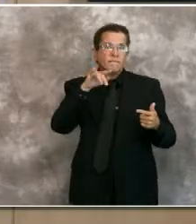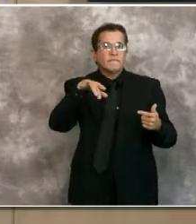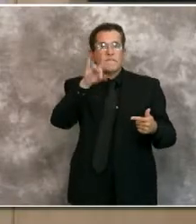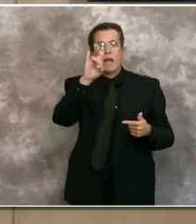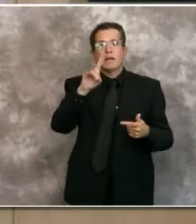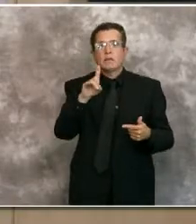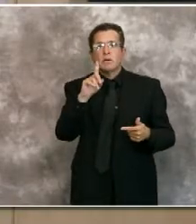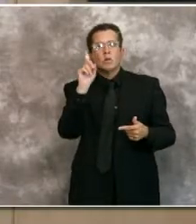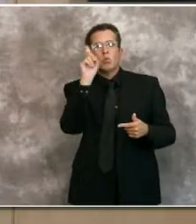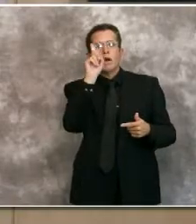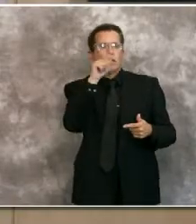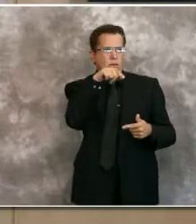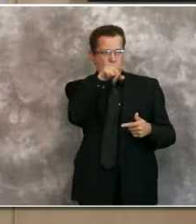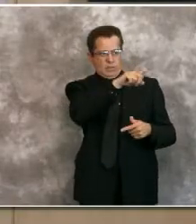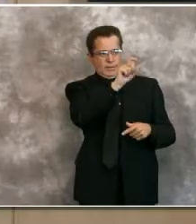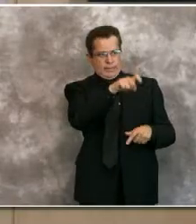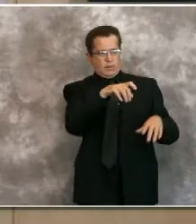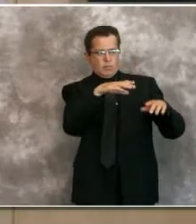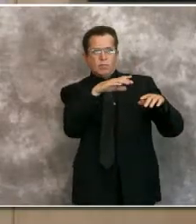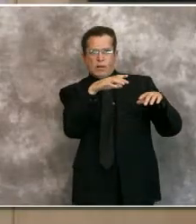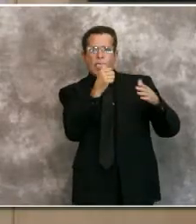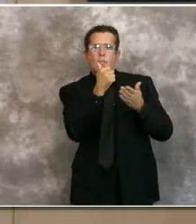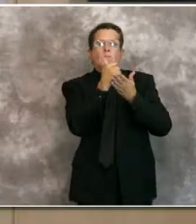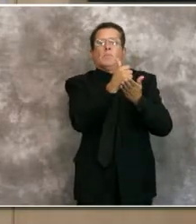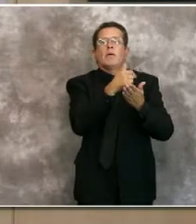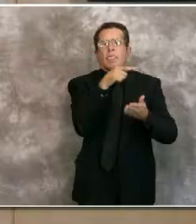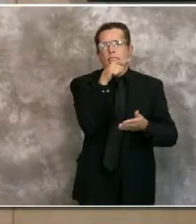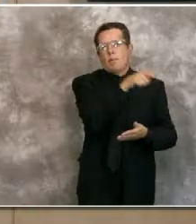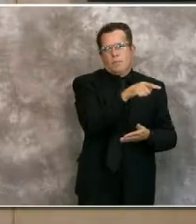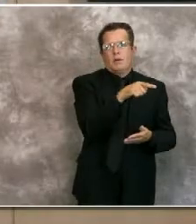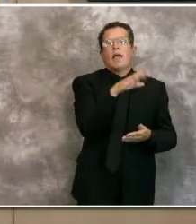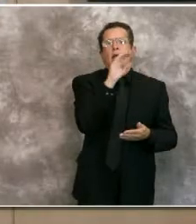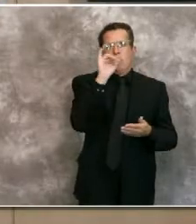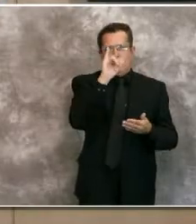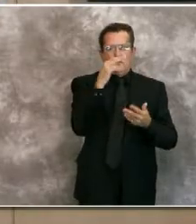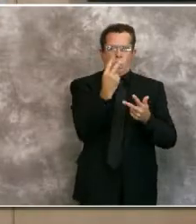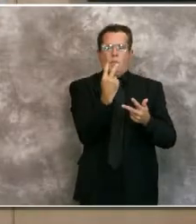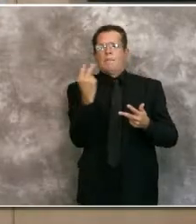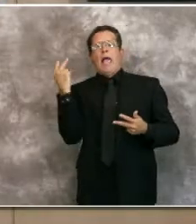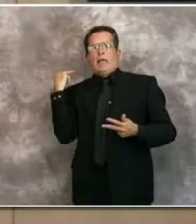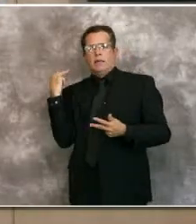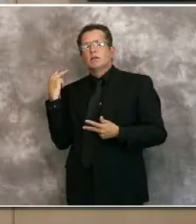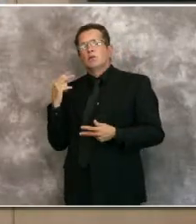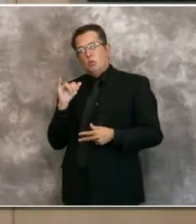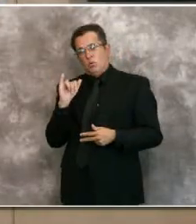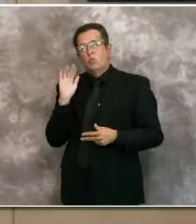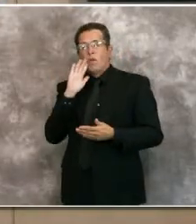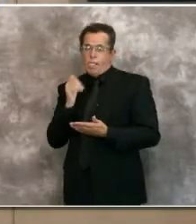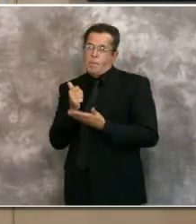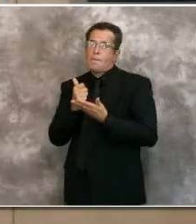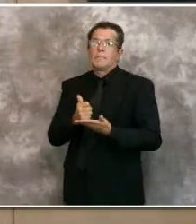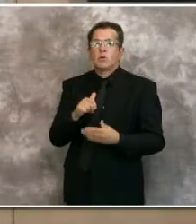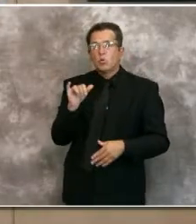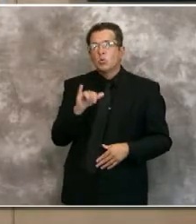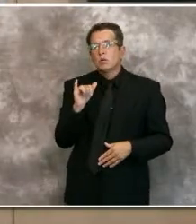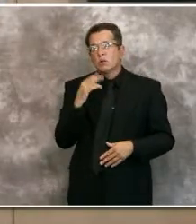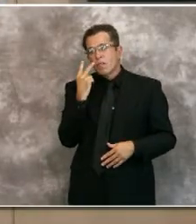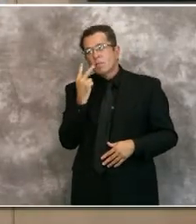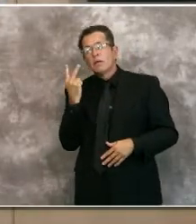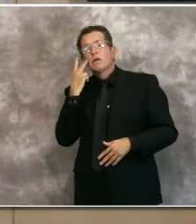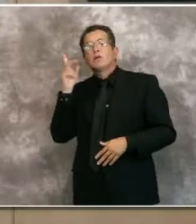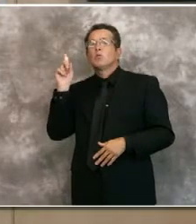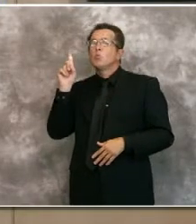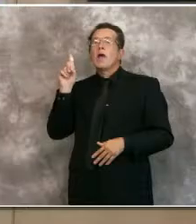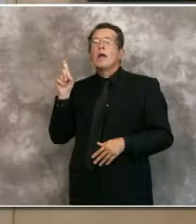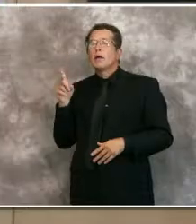people who need to take action. And then, of course, looking back historically is useful, but is always, I think, a little harder